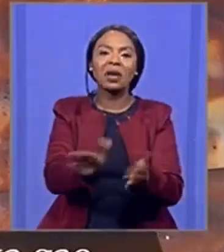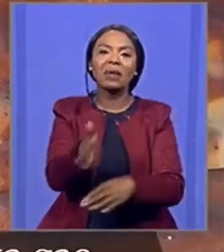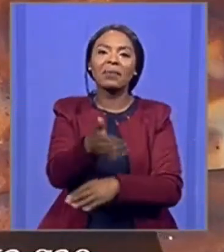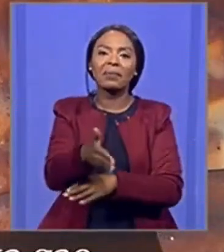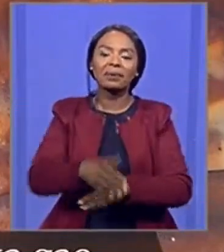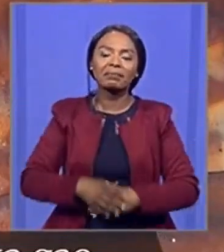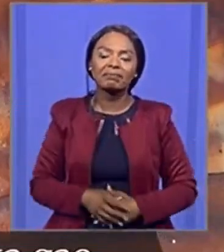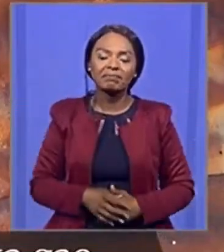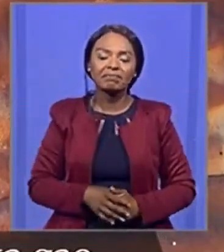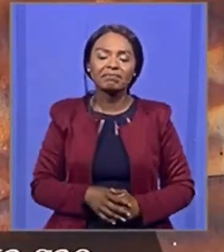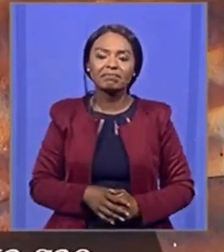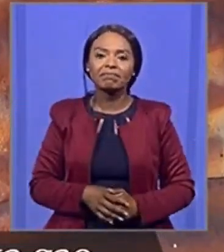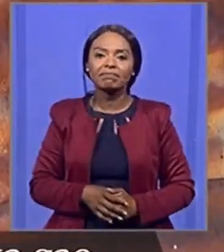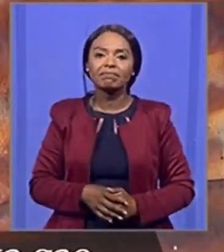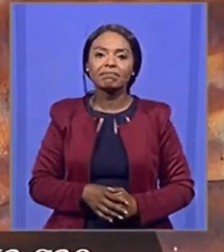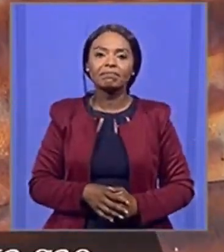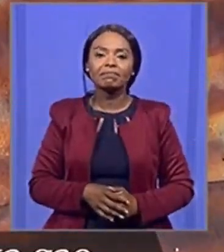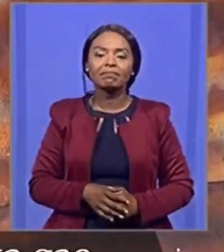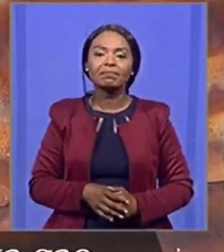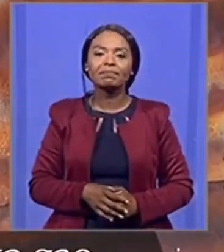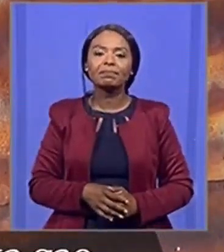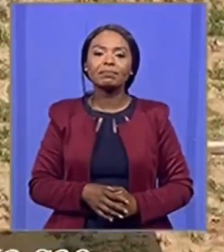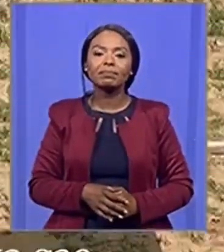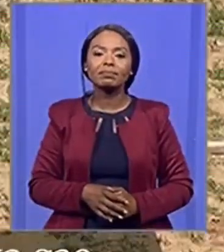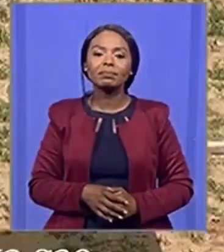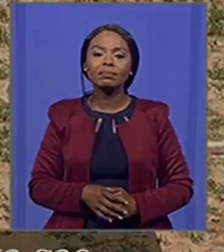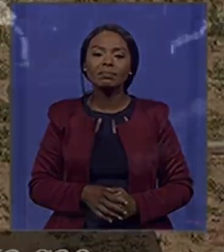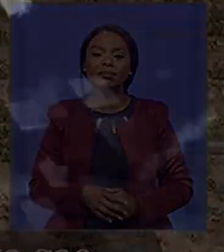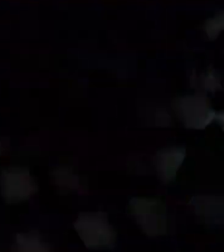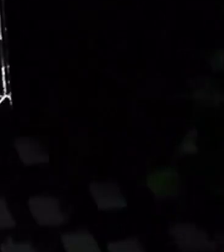tša SABC Matobole Gamaja.